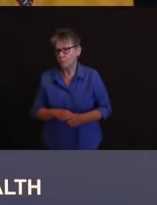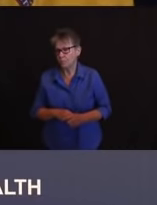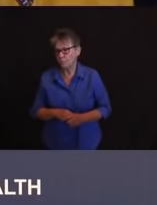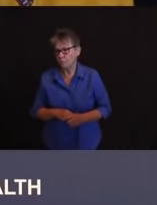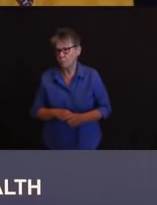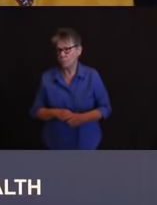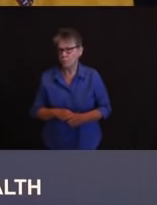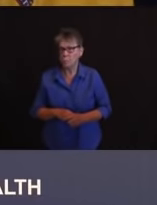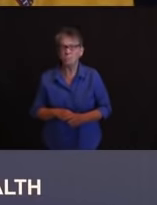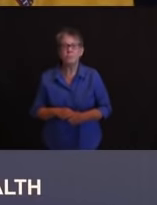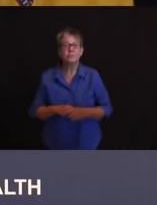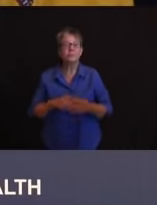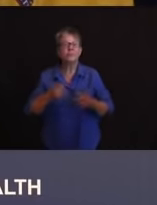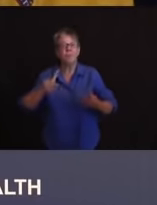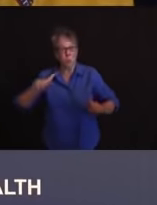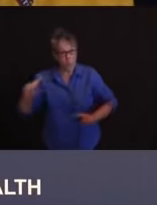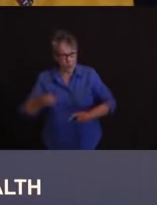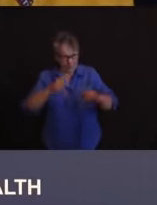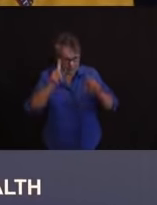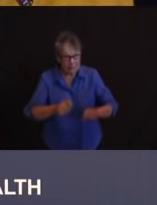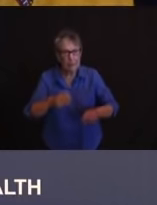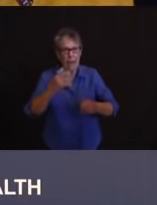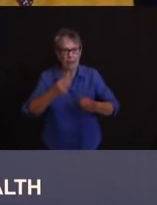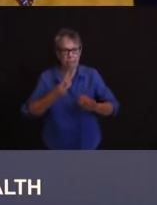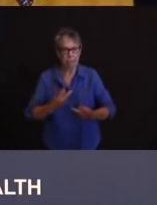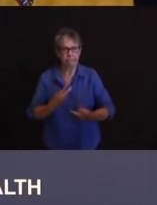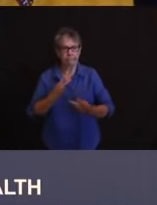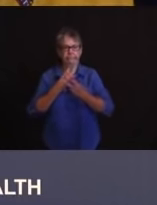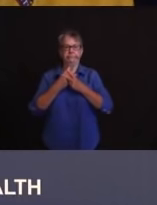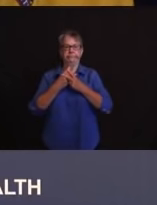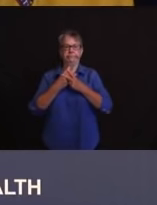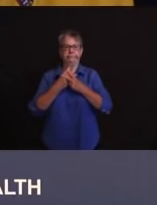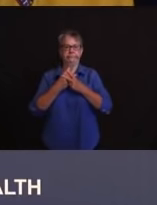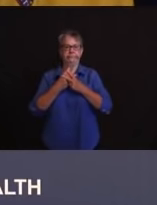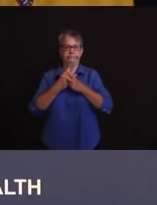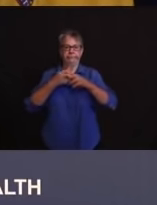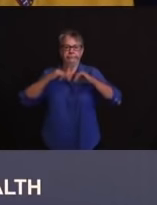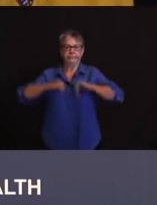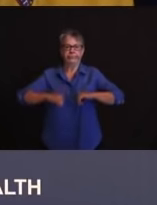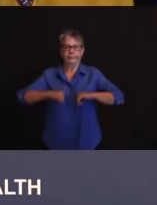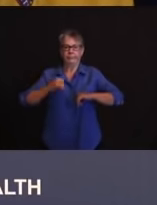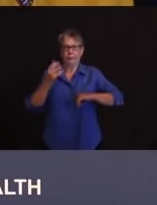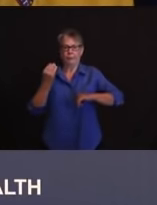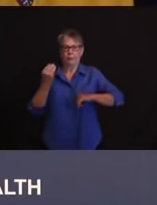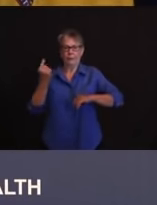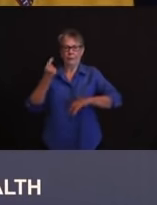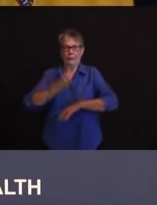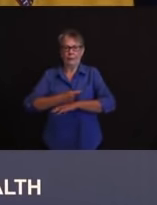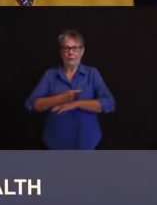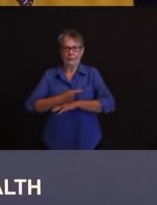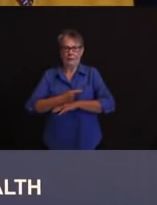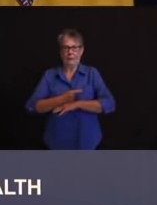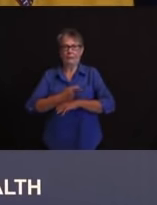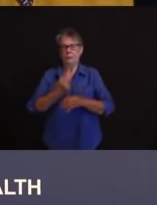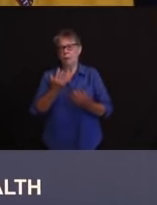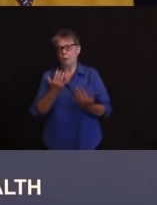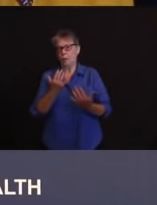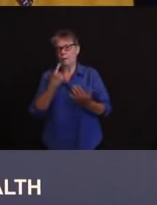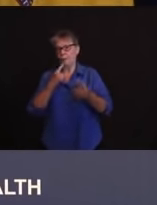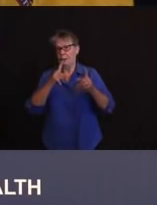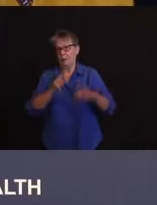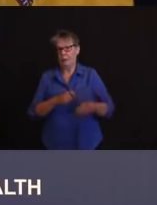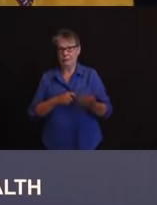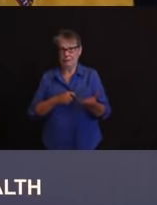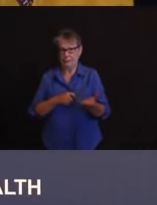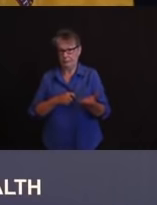now, given the backlog at the labs. But the answer is yes. If you've been in to pick Florida and you've come back